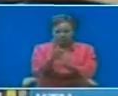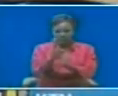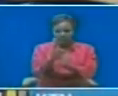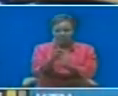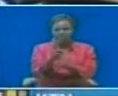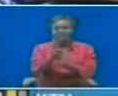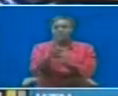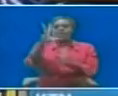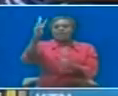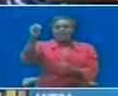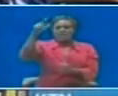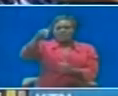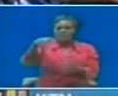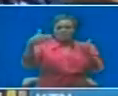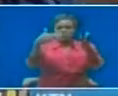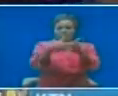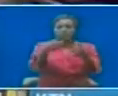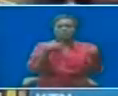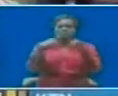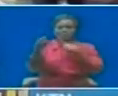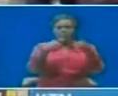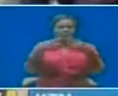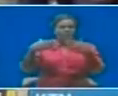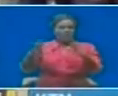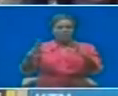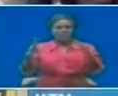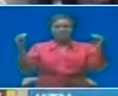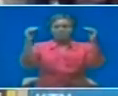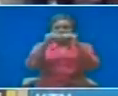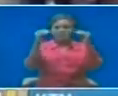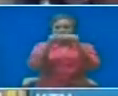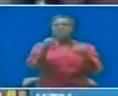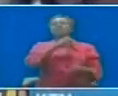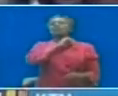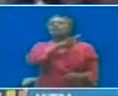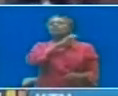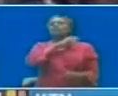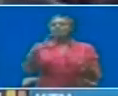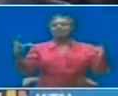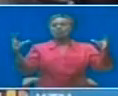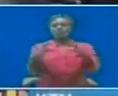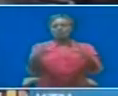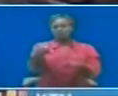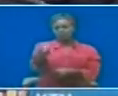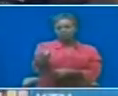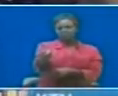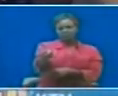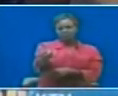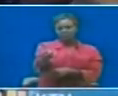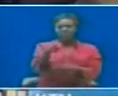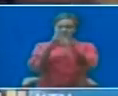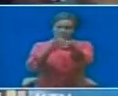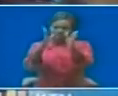The legislator was forced to cut short his speech and left the meeting amidst heckling from his constituents. Sharma